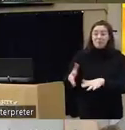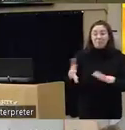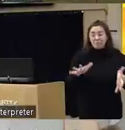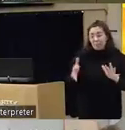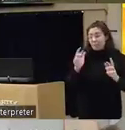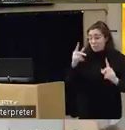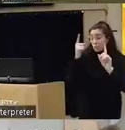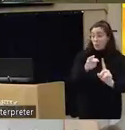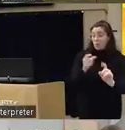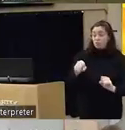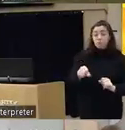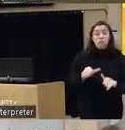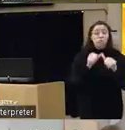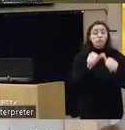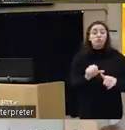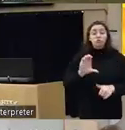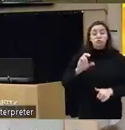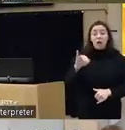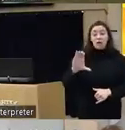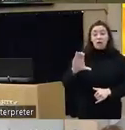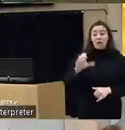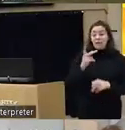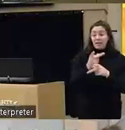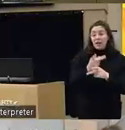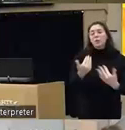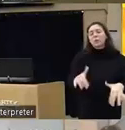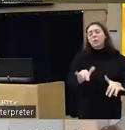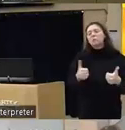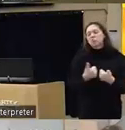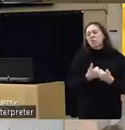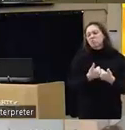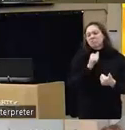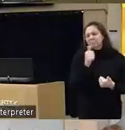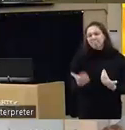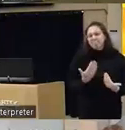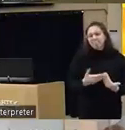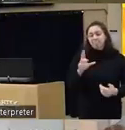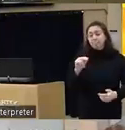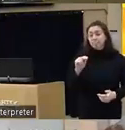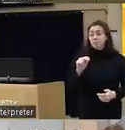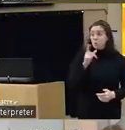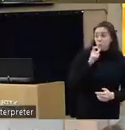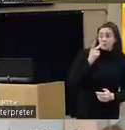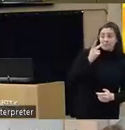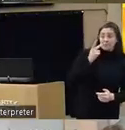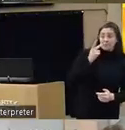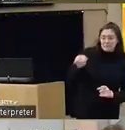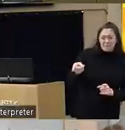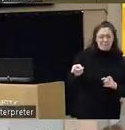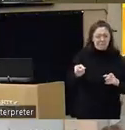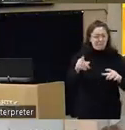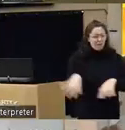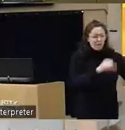you know, for the chronic care piece, it's very hard, you know, because there's who sees this person when and